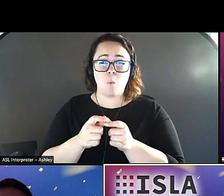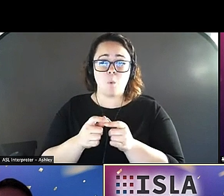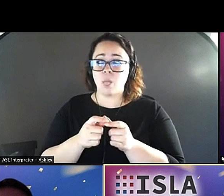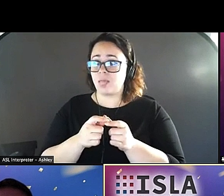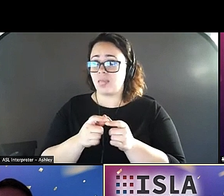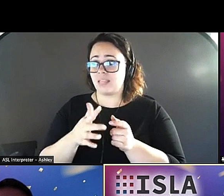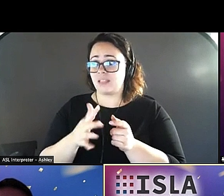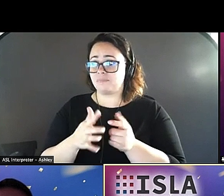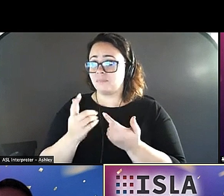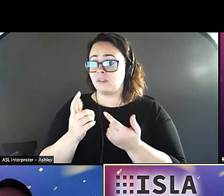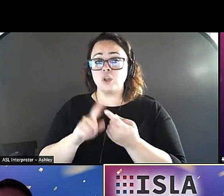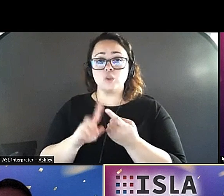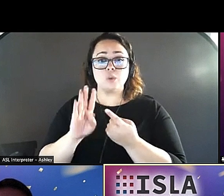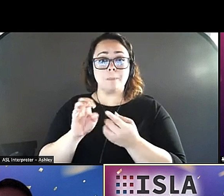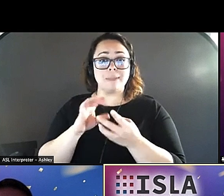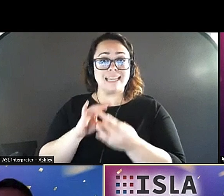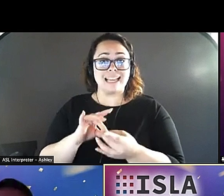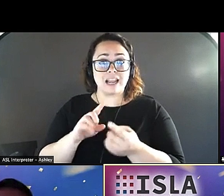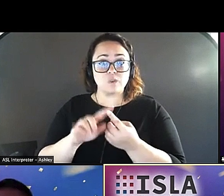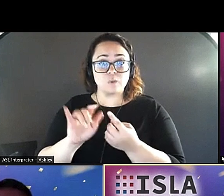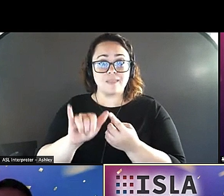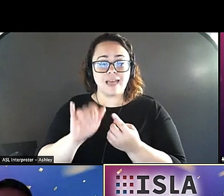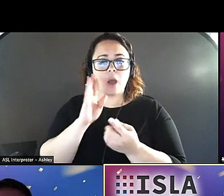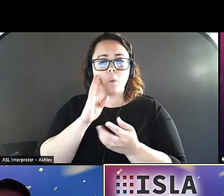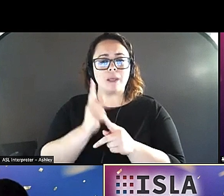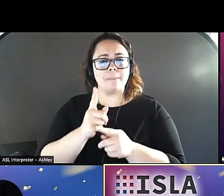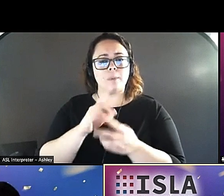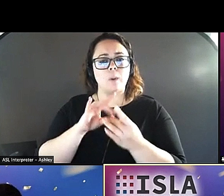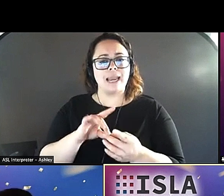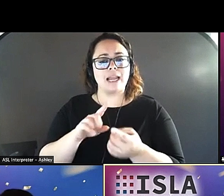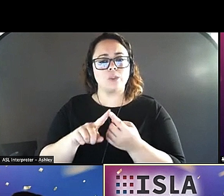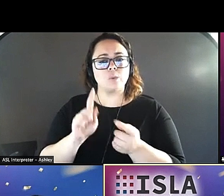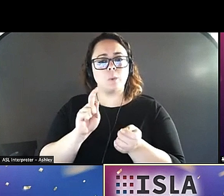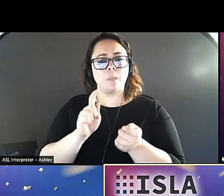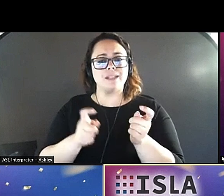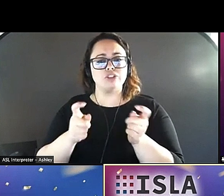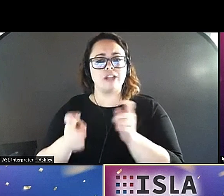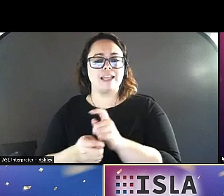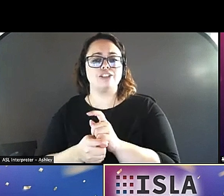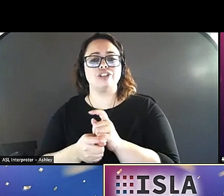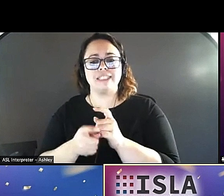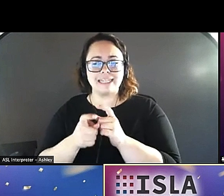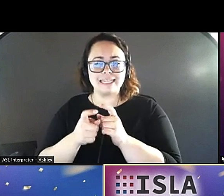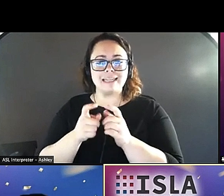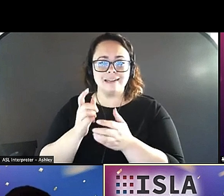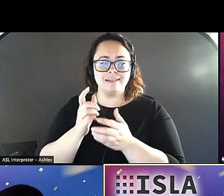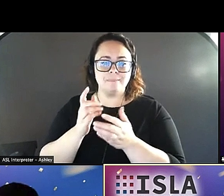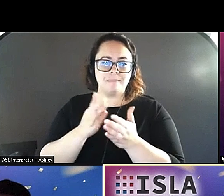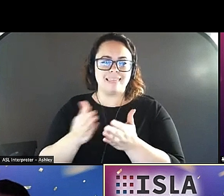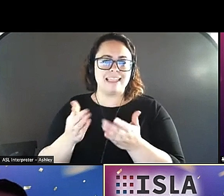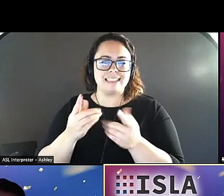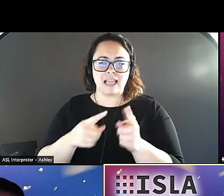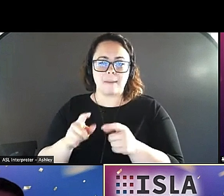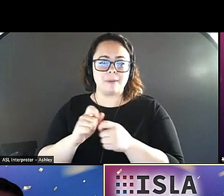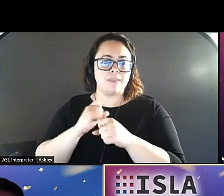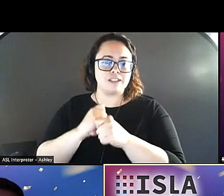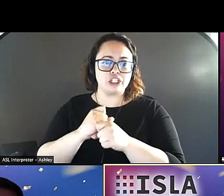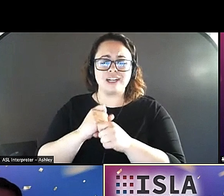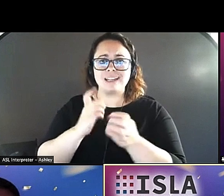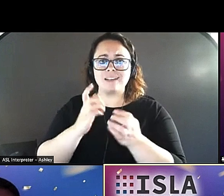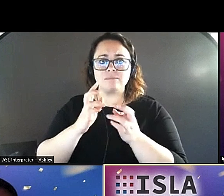and so to be connected into that will keep you connected to the changing tides of security. Keep your eyes open